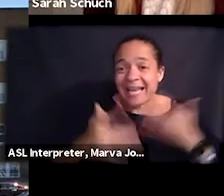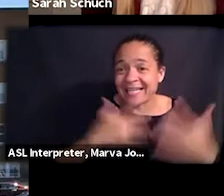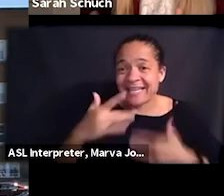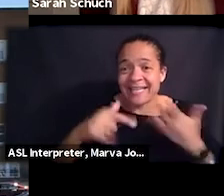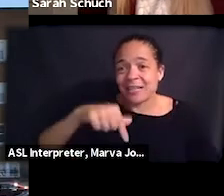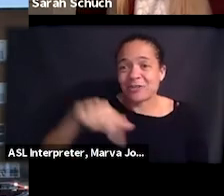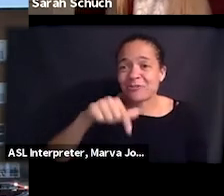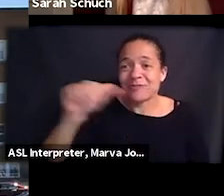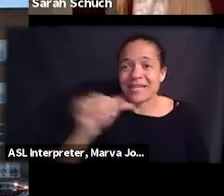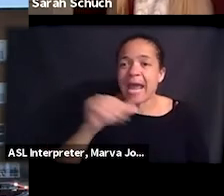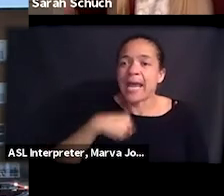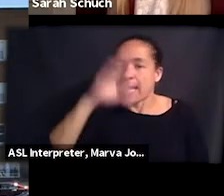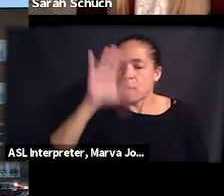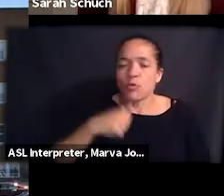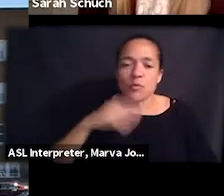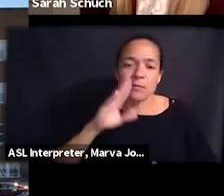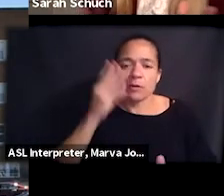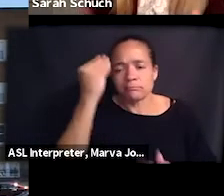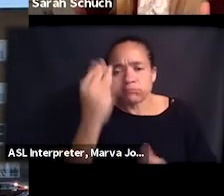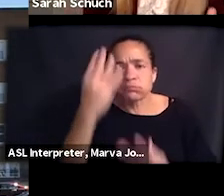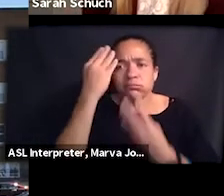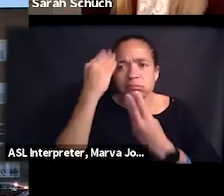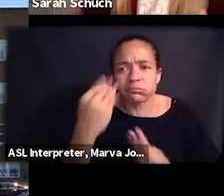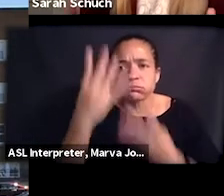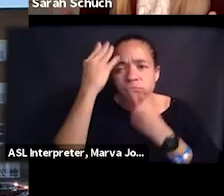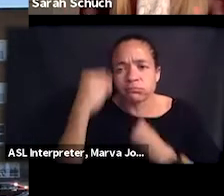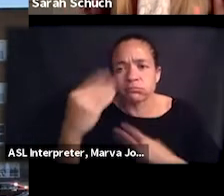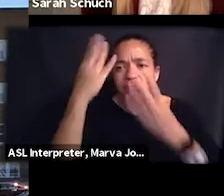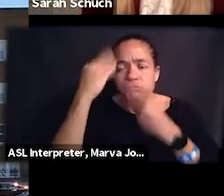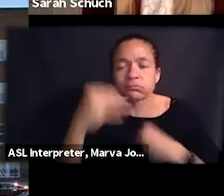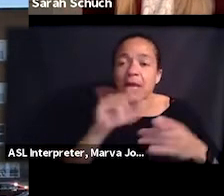through quite a bit of information. But so this Focus on Flint